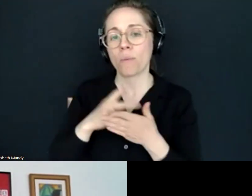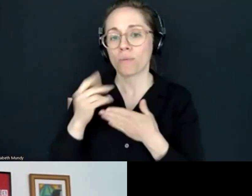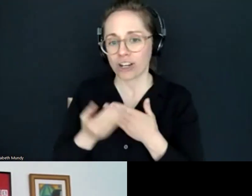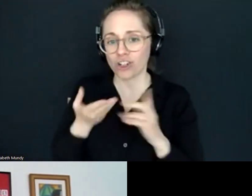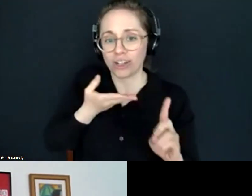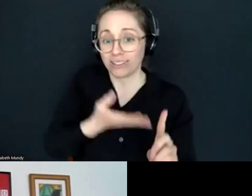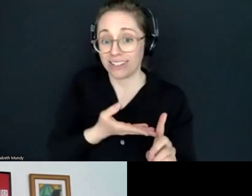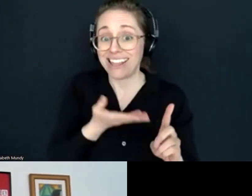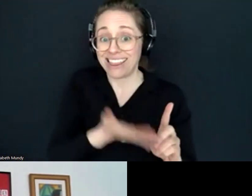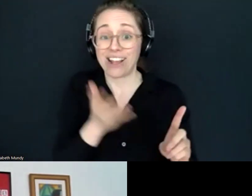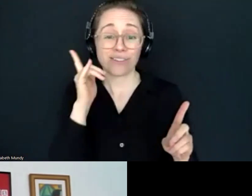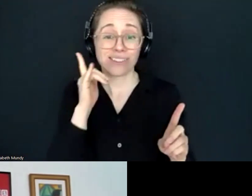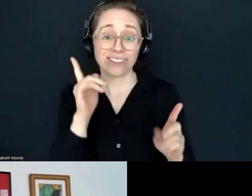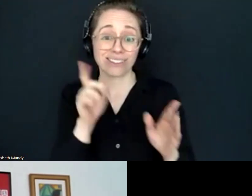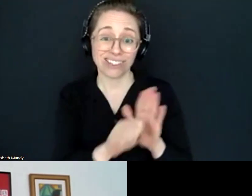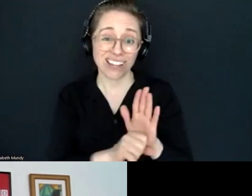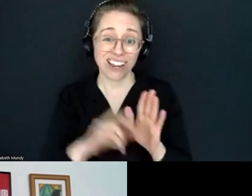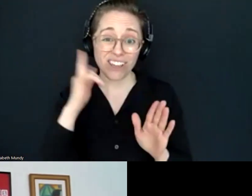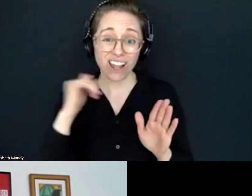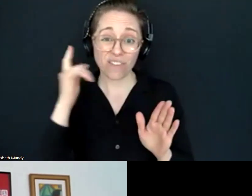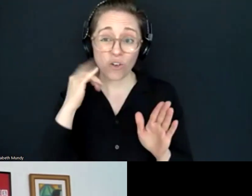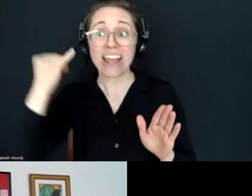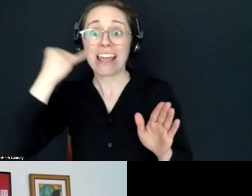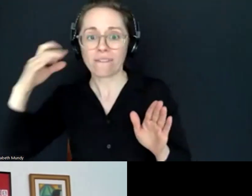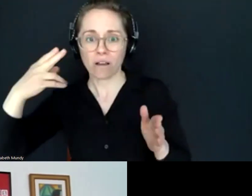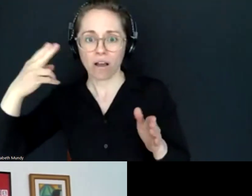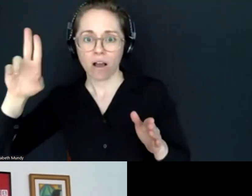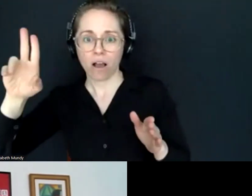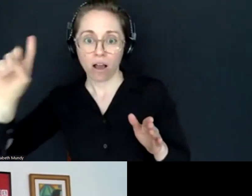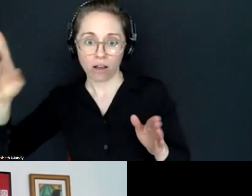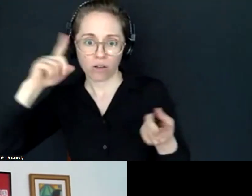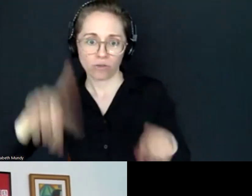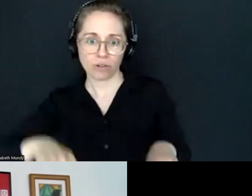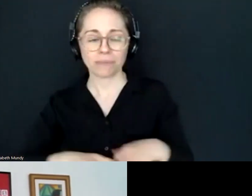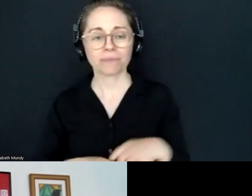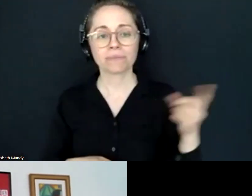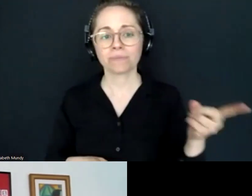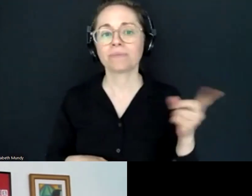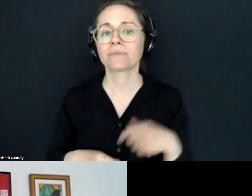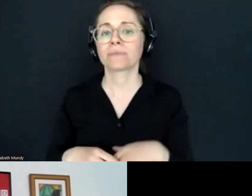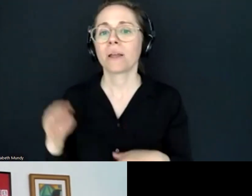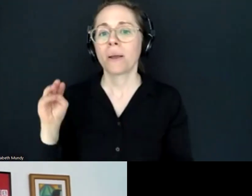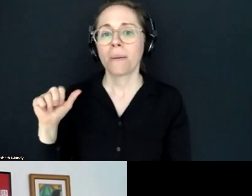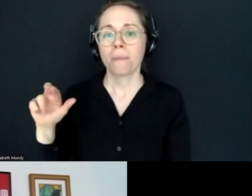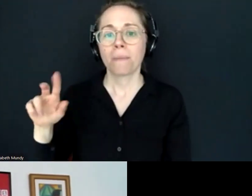agree to. Got it. Okay. And we are having some conversations with HUD, so it might be worthwhile to think about, are